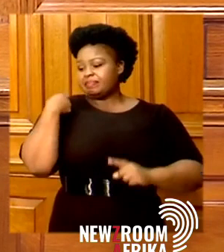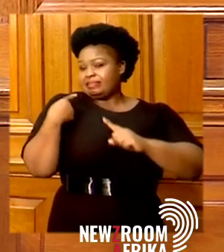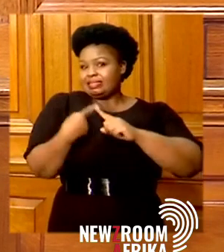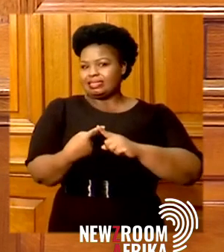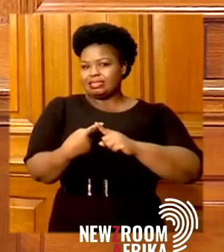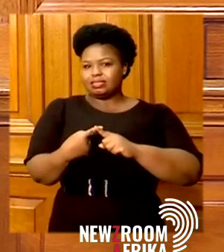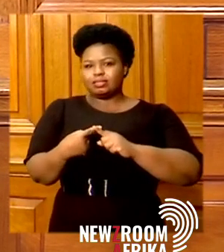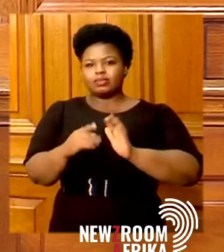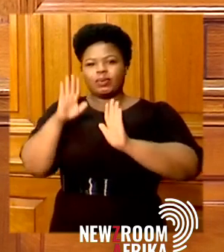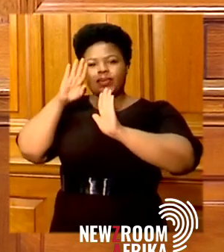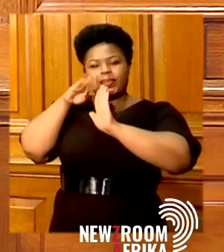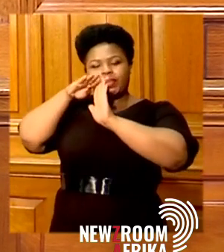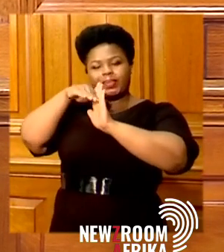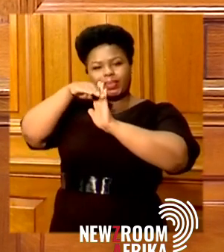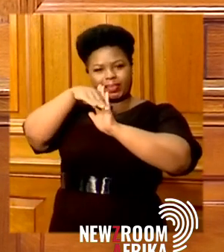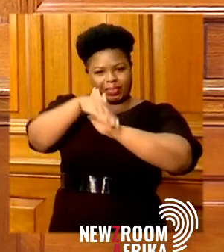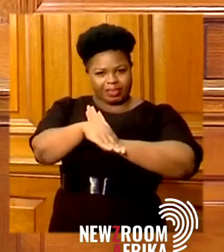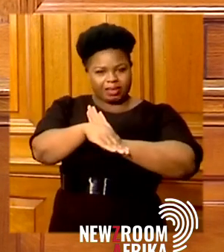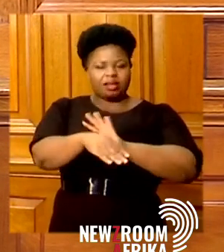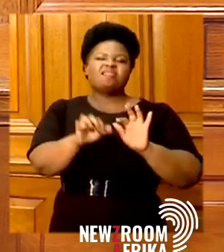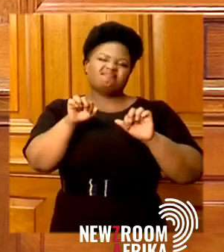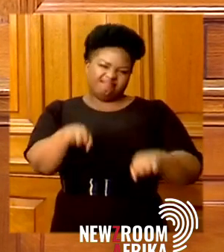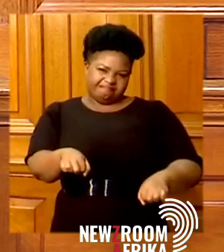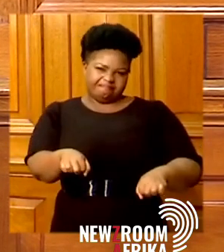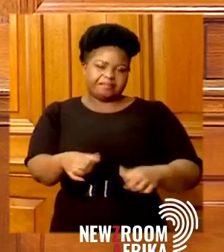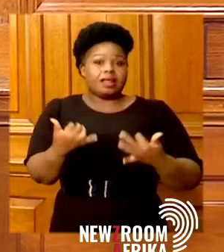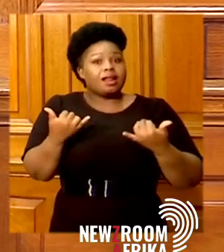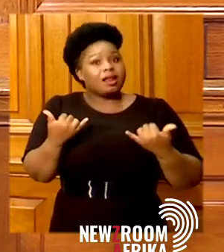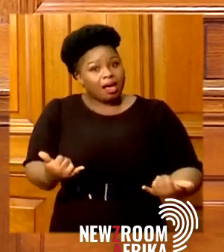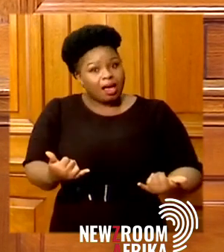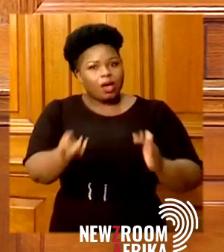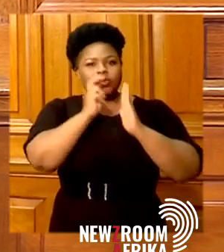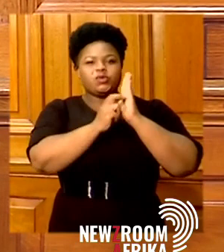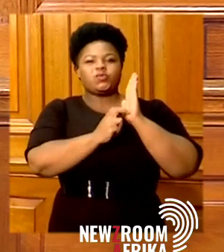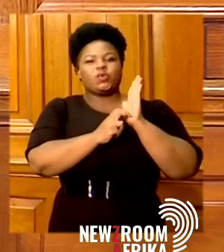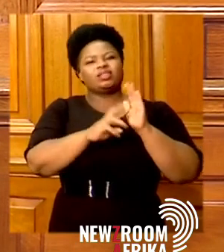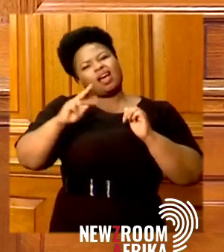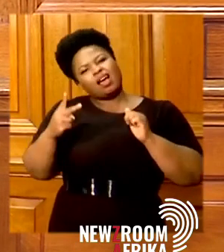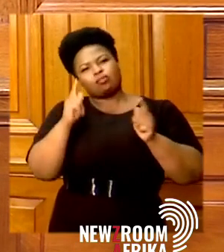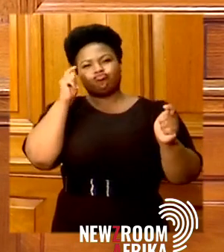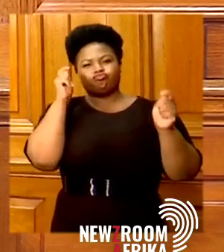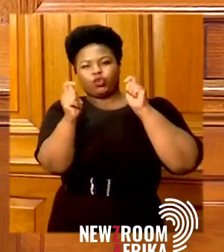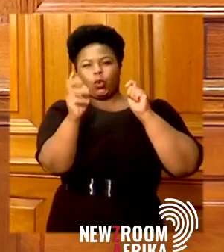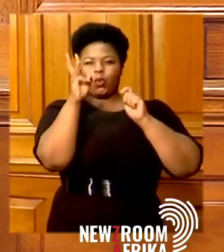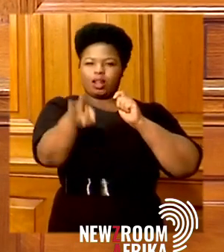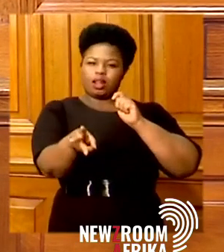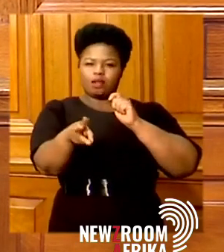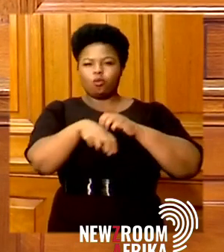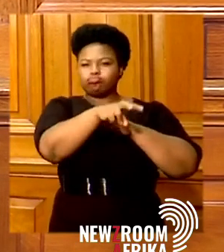the country can now ease some of the restrictions on movement and on